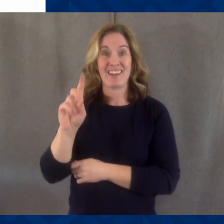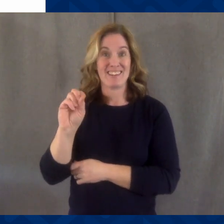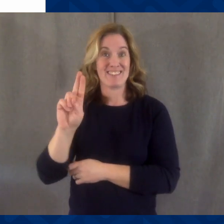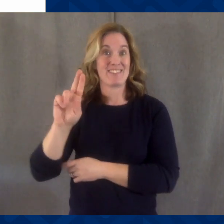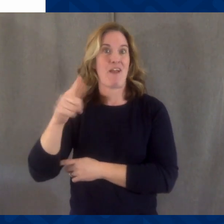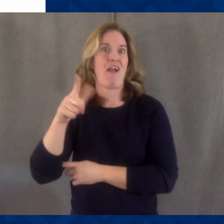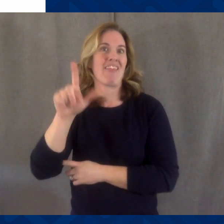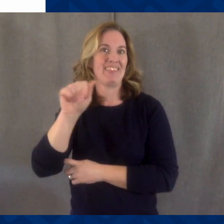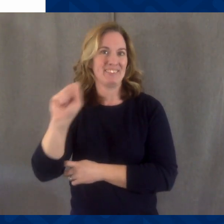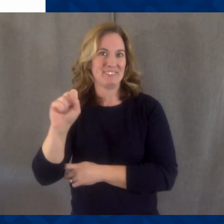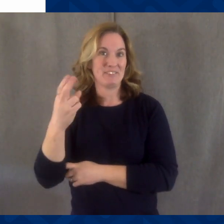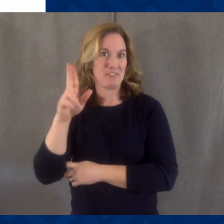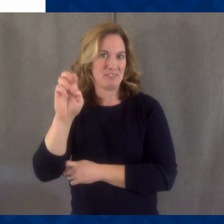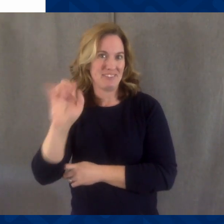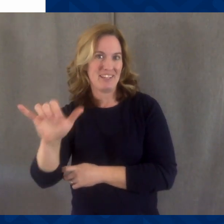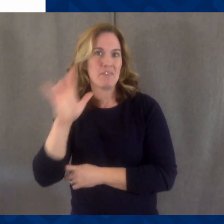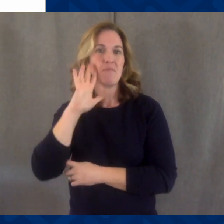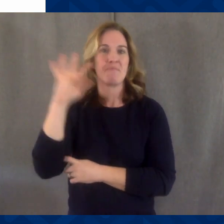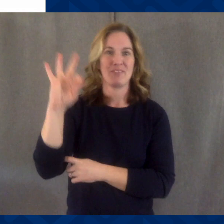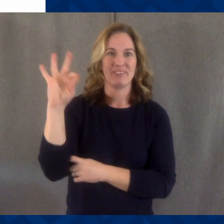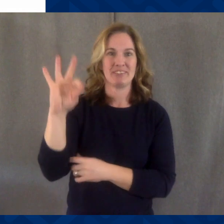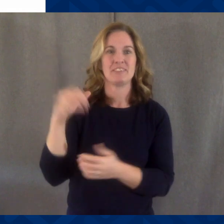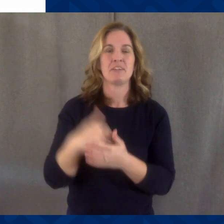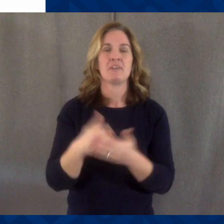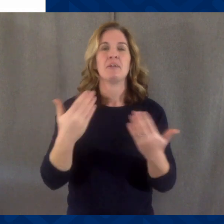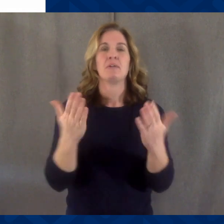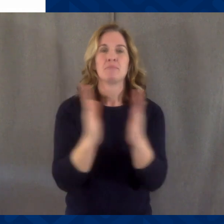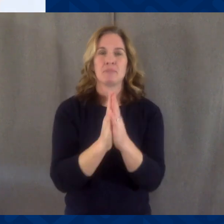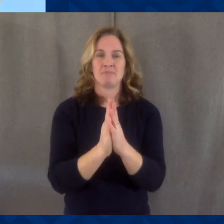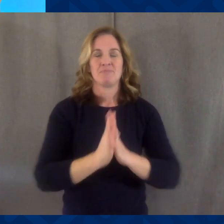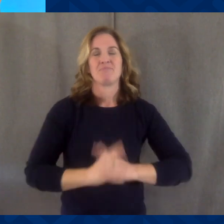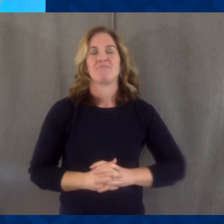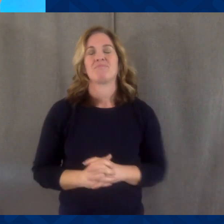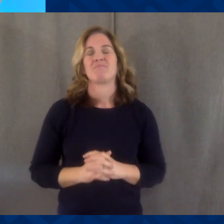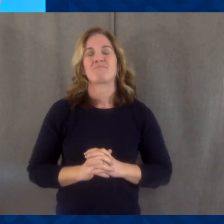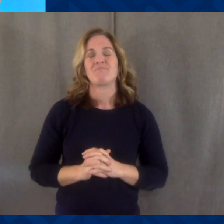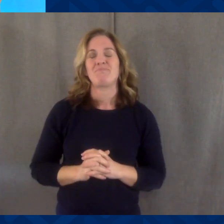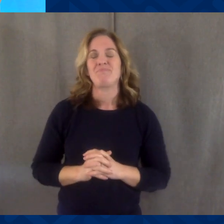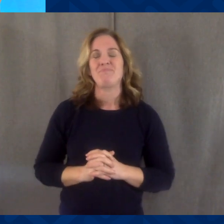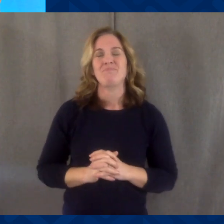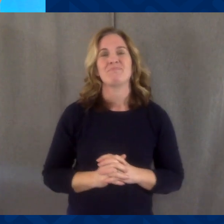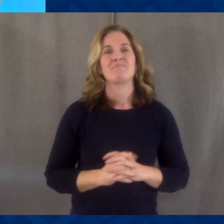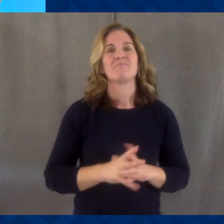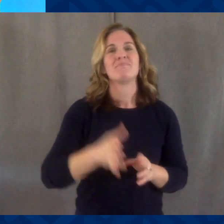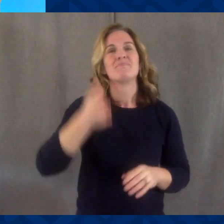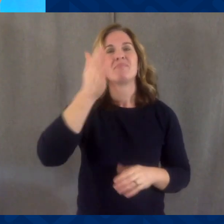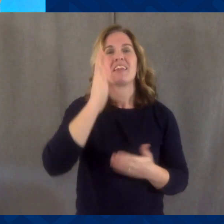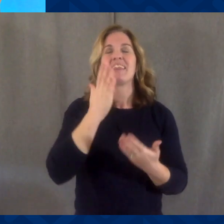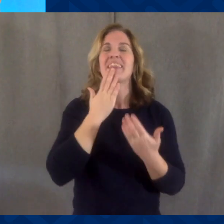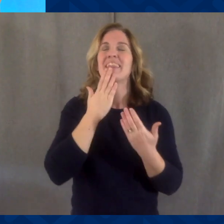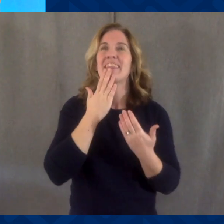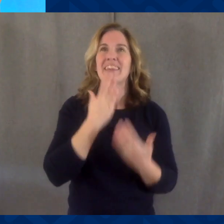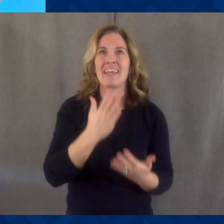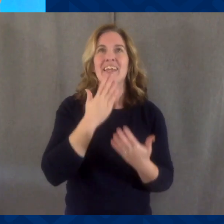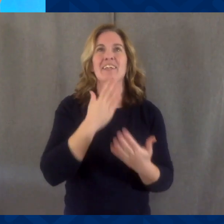message. So why don't you go ahead and pray with me. God, we thank you so much for the opportunity that we have